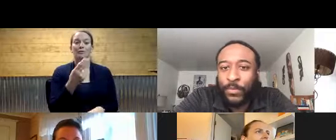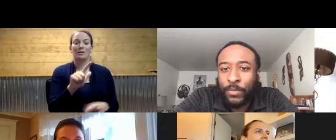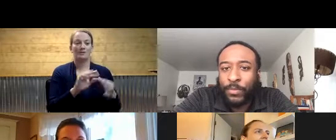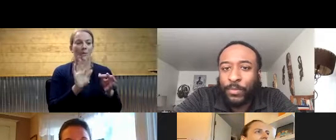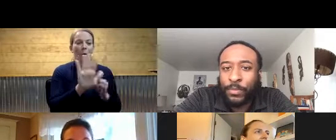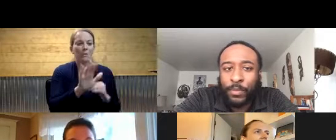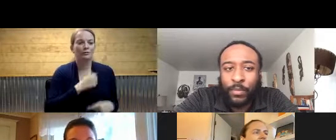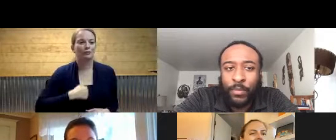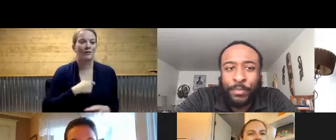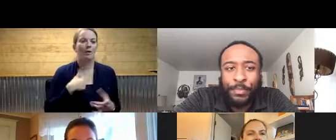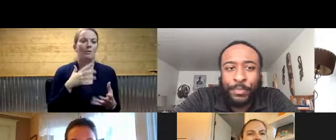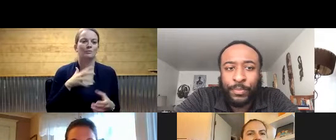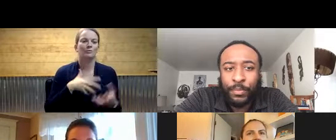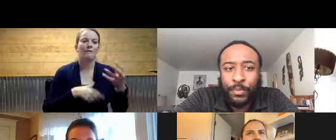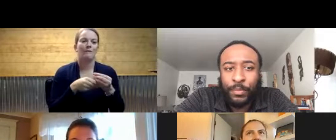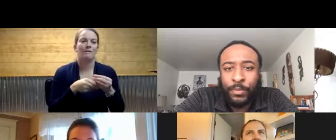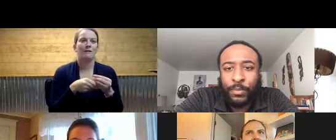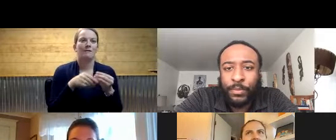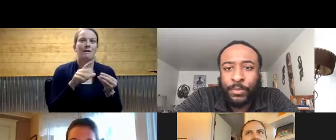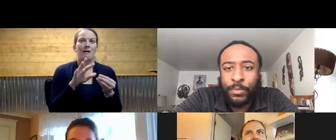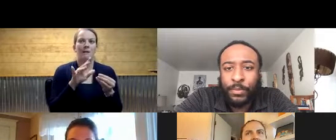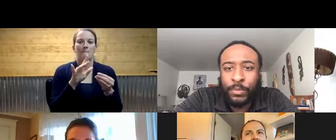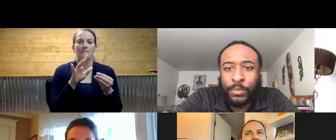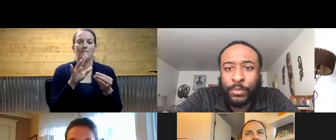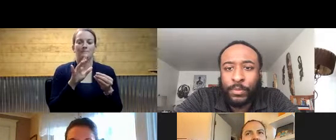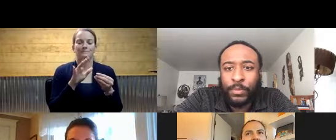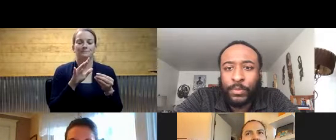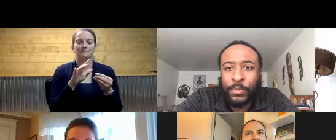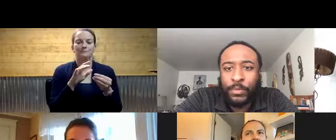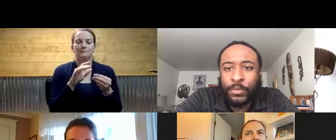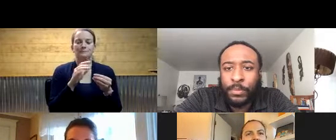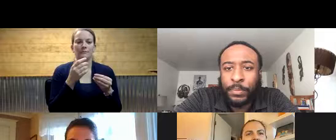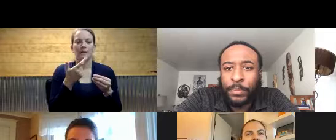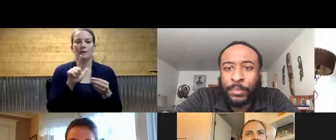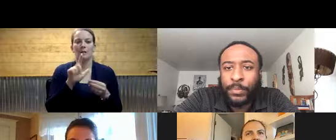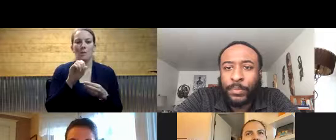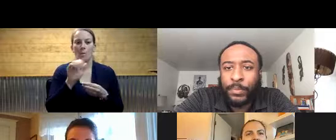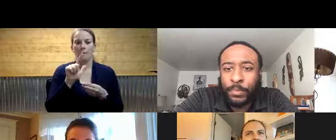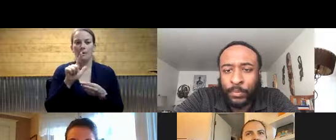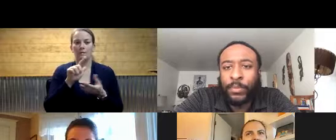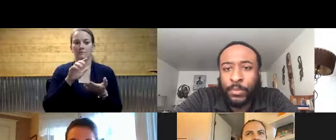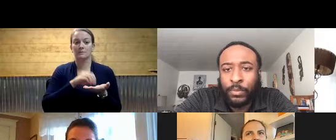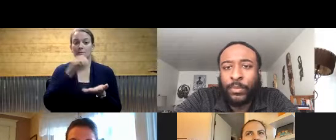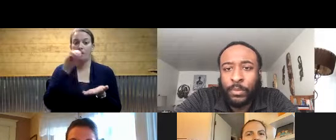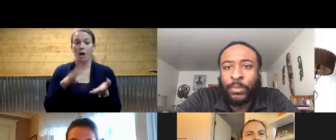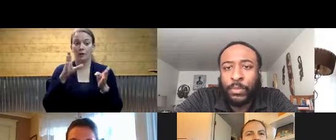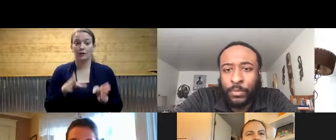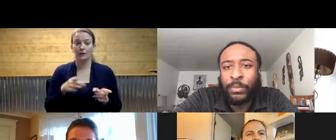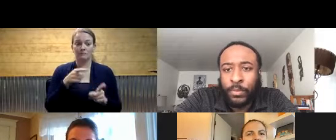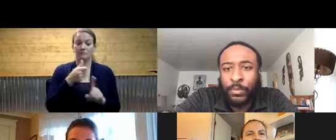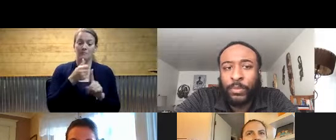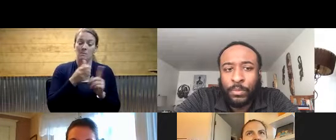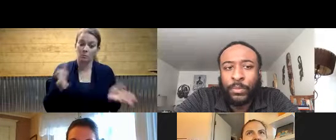mention that the the Global Scholars does promote that as well. So I just wanted to mention